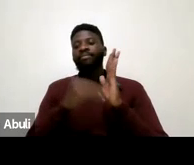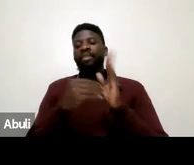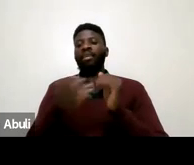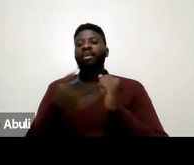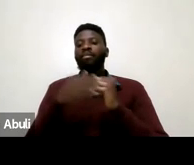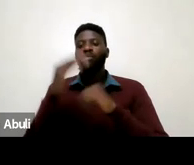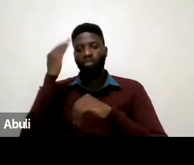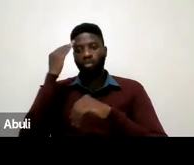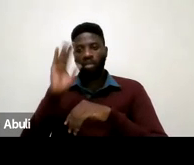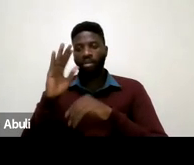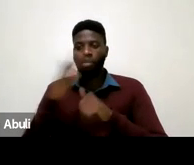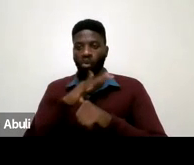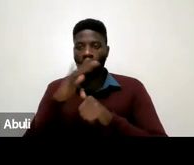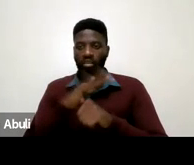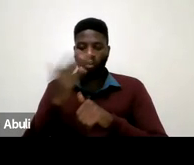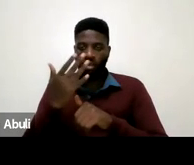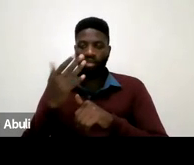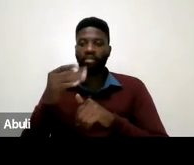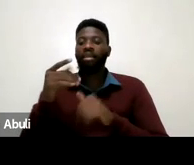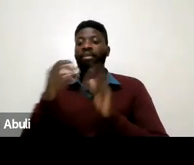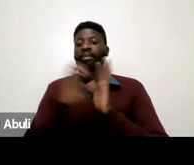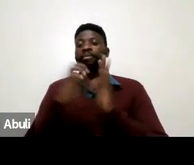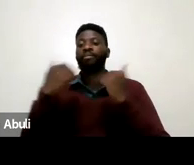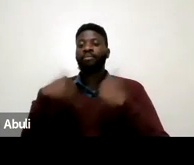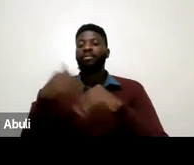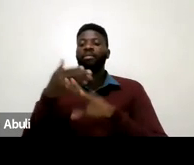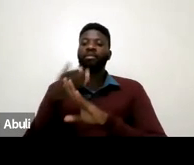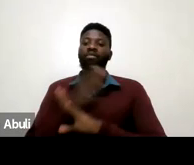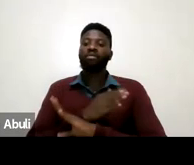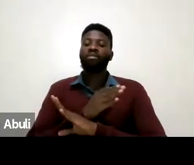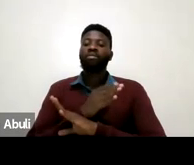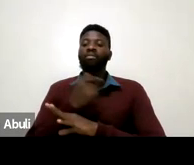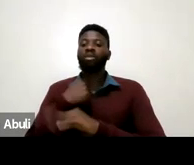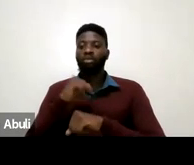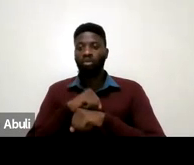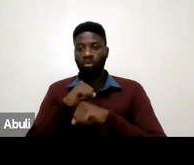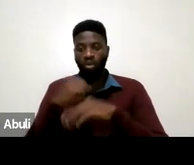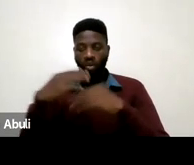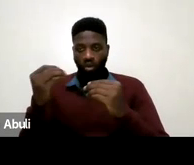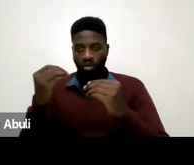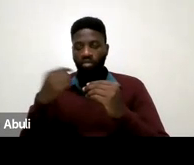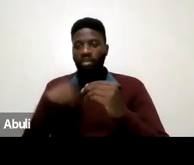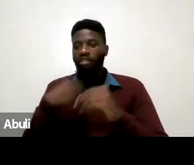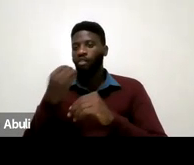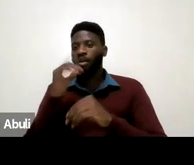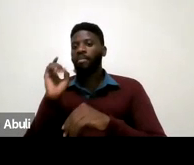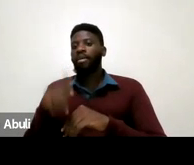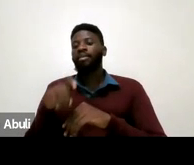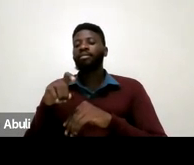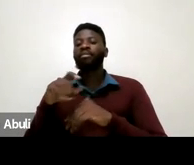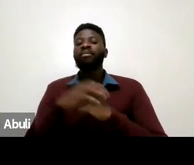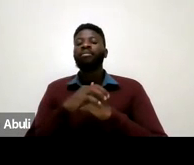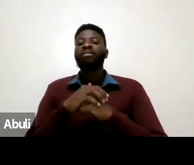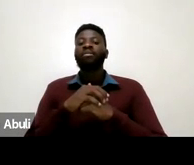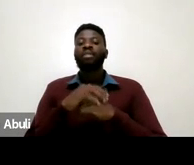where your priorities are. For example, for me, before I can go to school, I need food. And by having